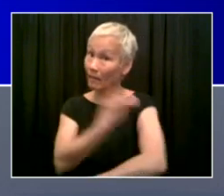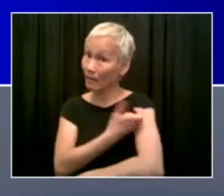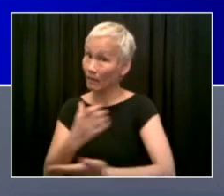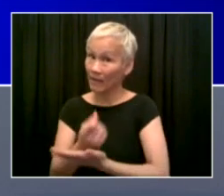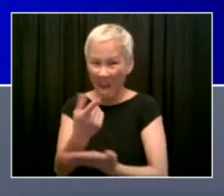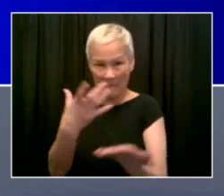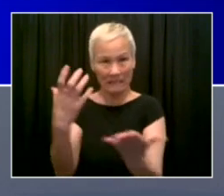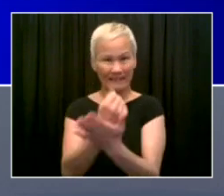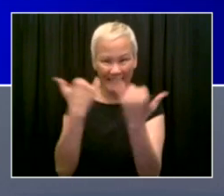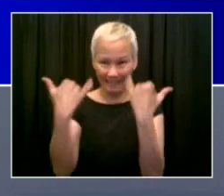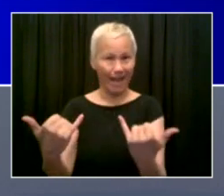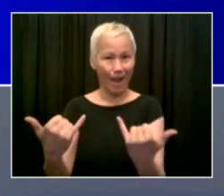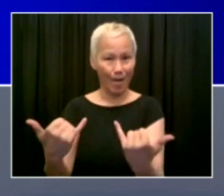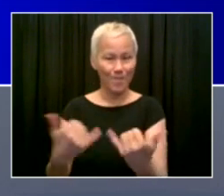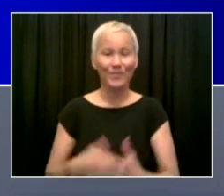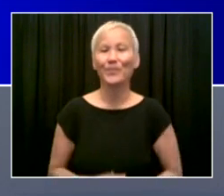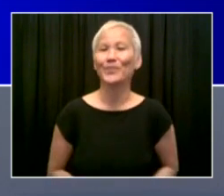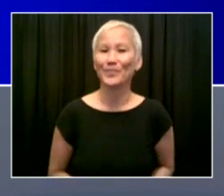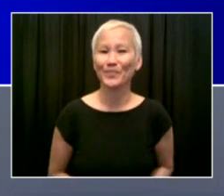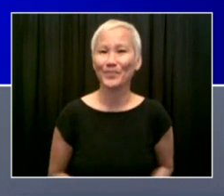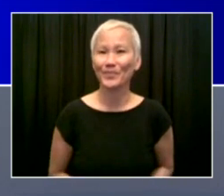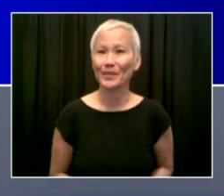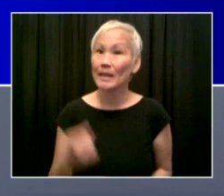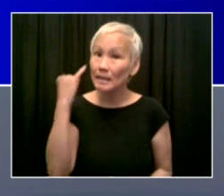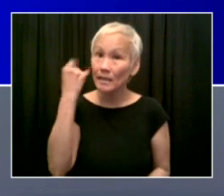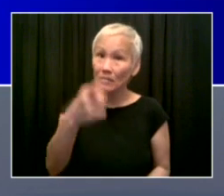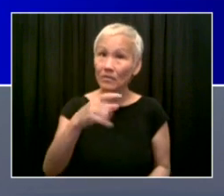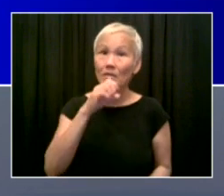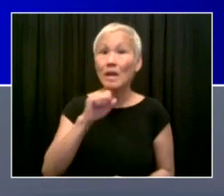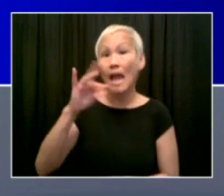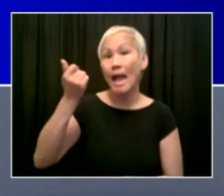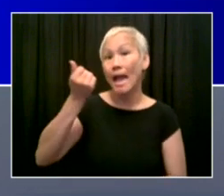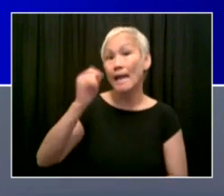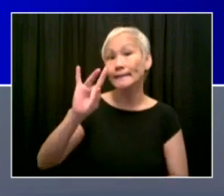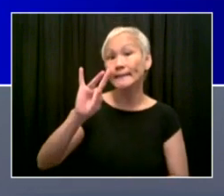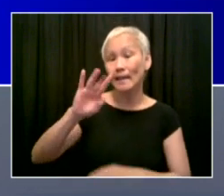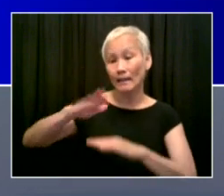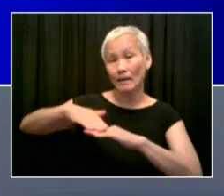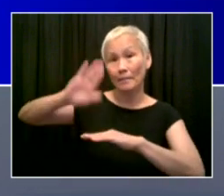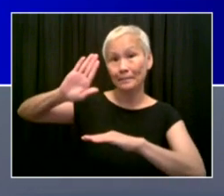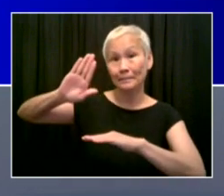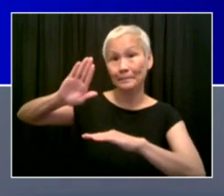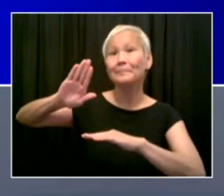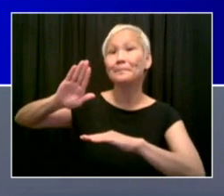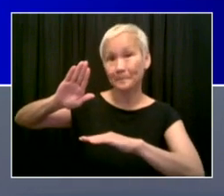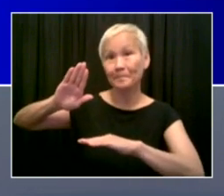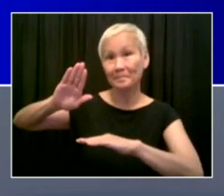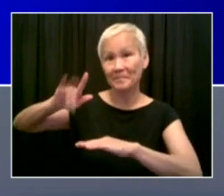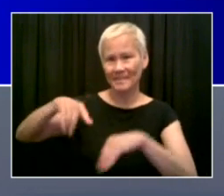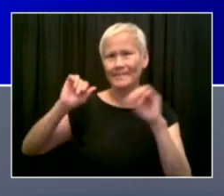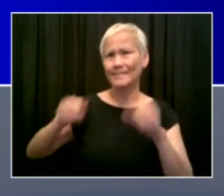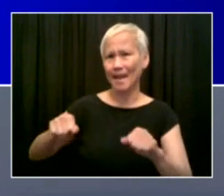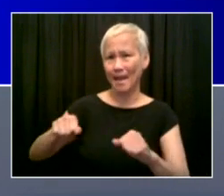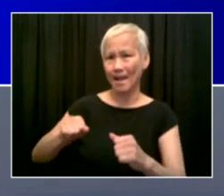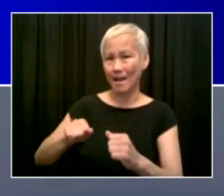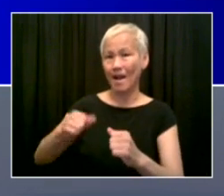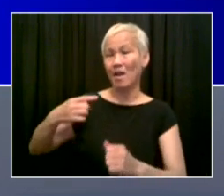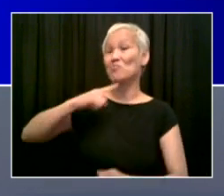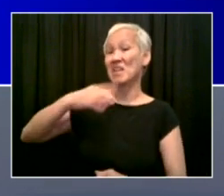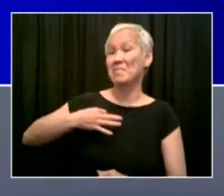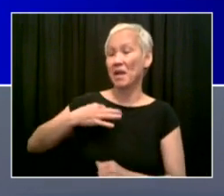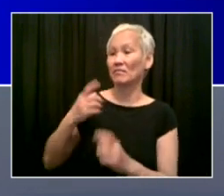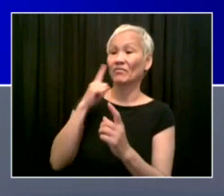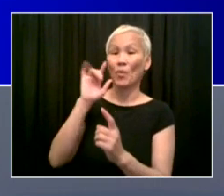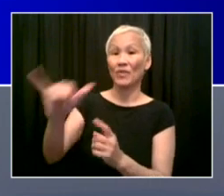prizes. If you're 18 years old or older, you can enter the contest. Now you have to get your first